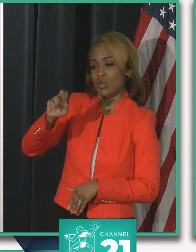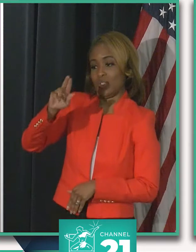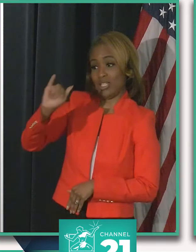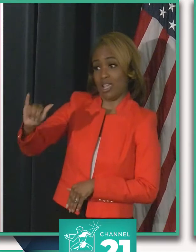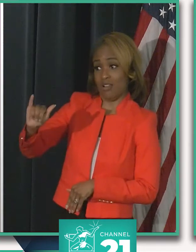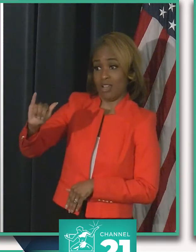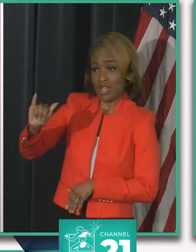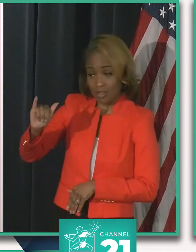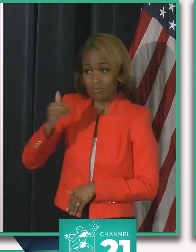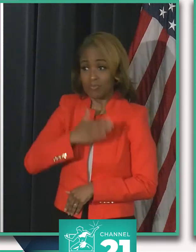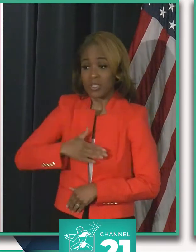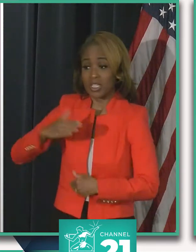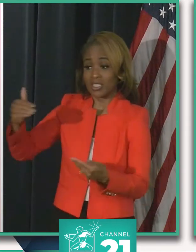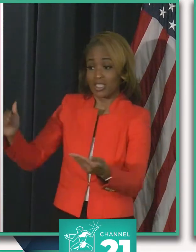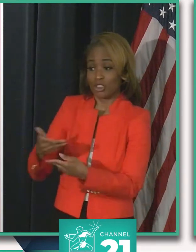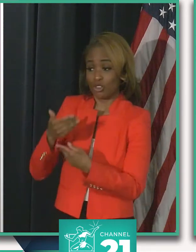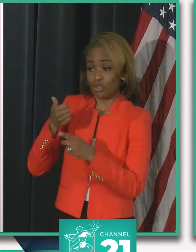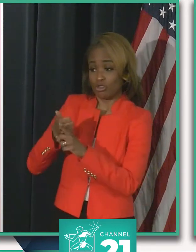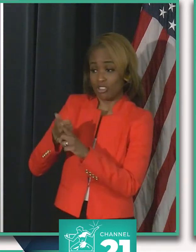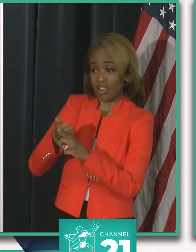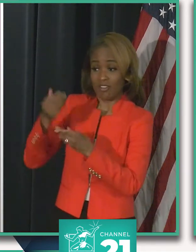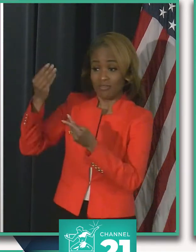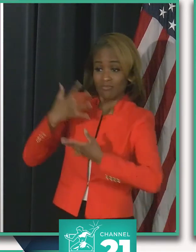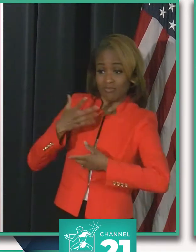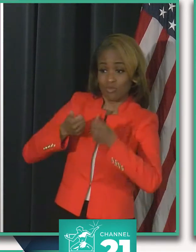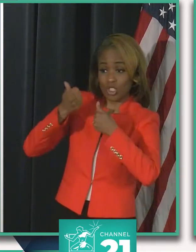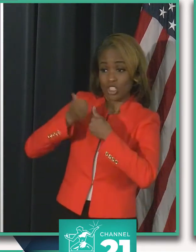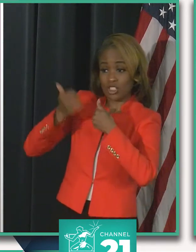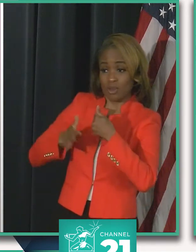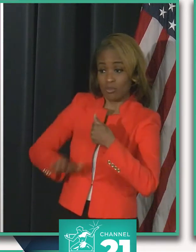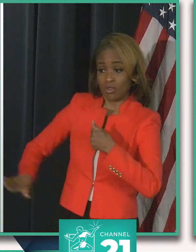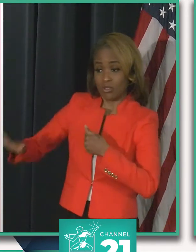Mr. Singletary, please introduce yourself and tell us what neighborhood you're from.